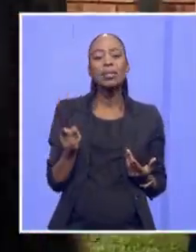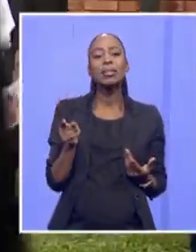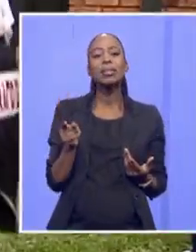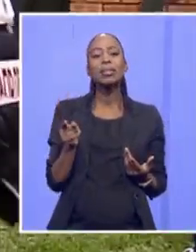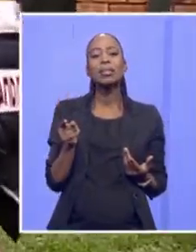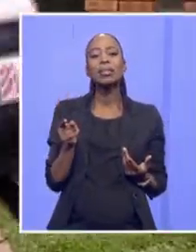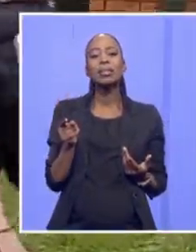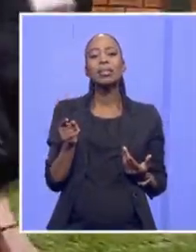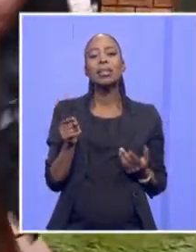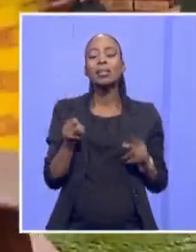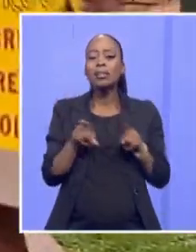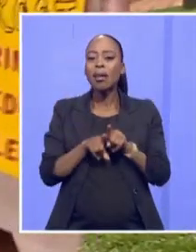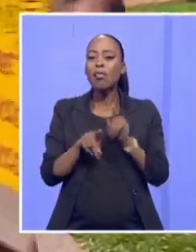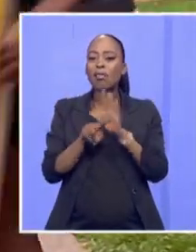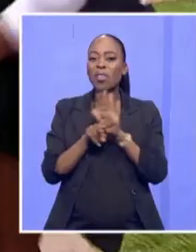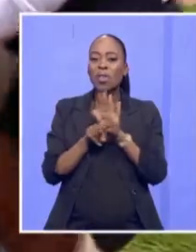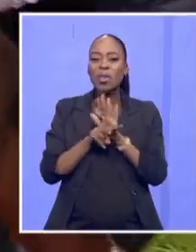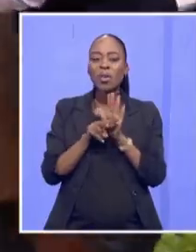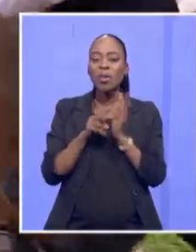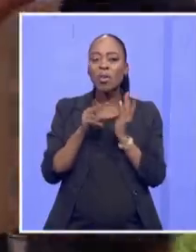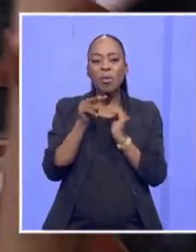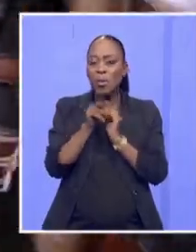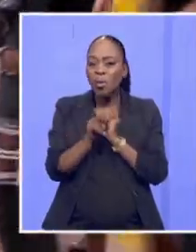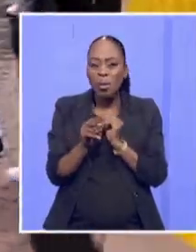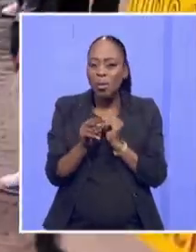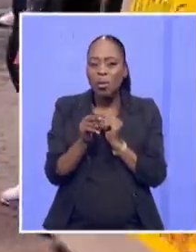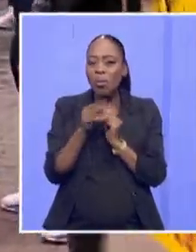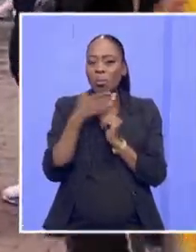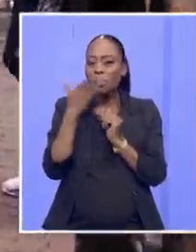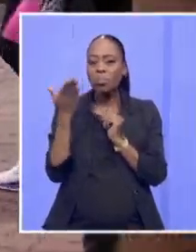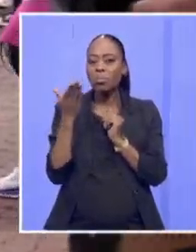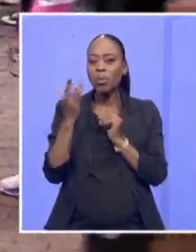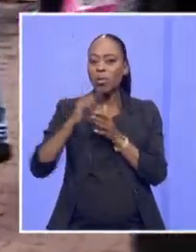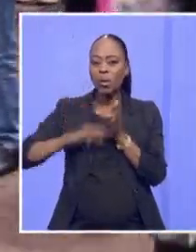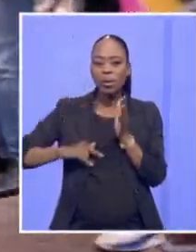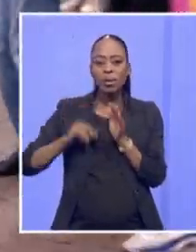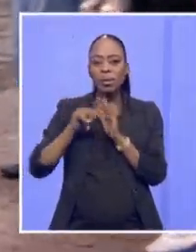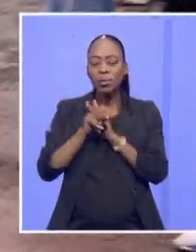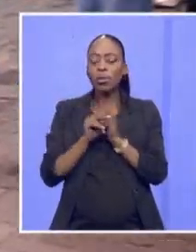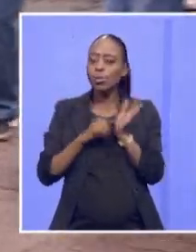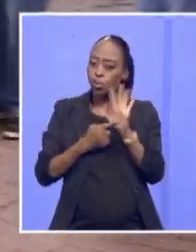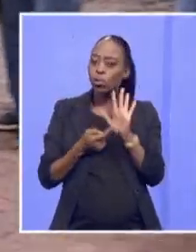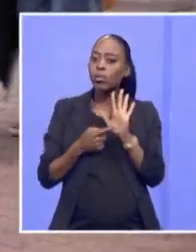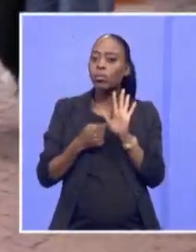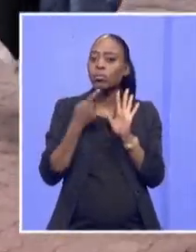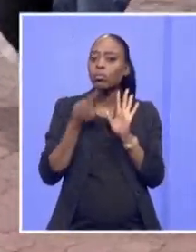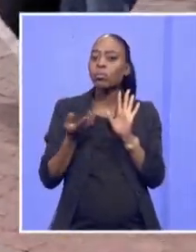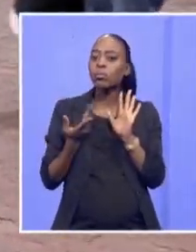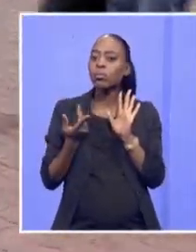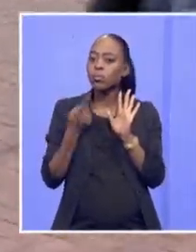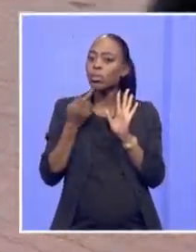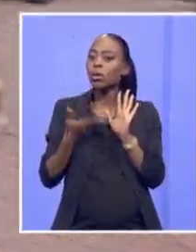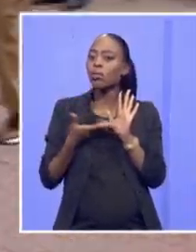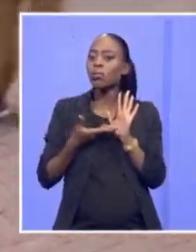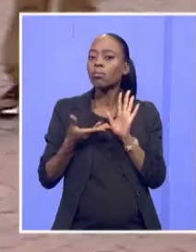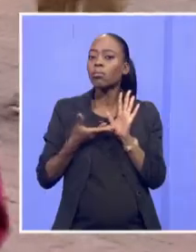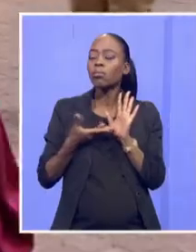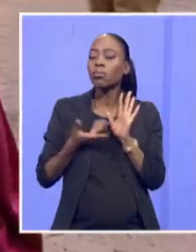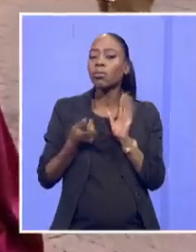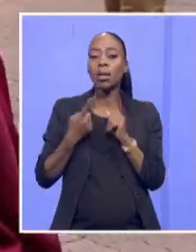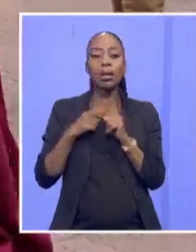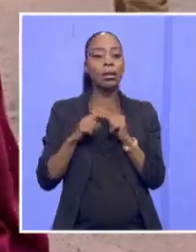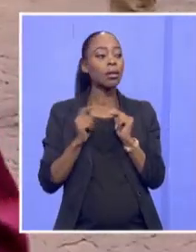clip itself, and the picketers here at AZAPO showed them what the clip had actually said. And